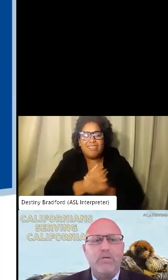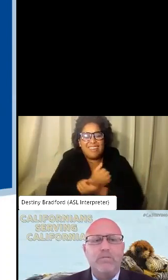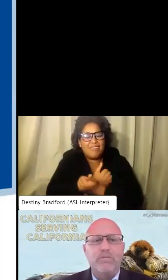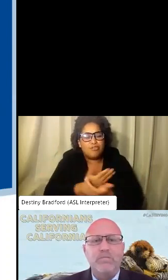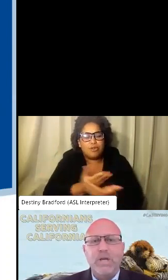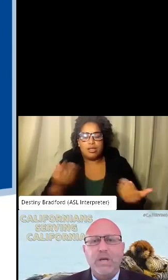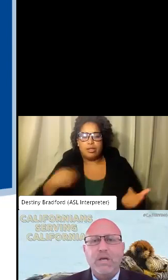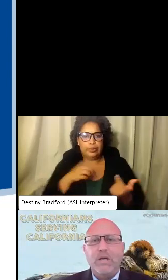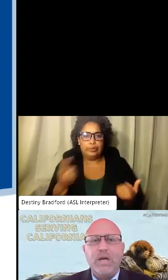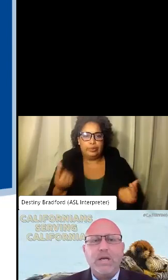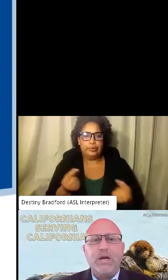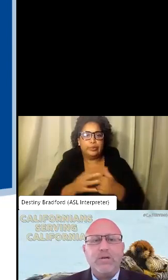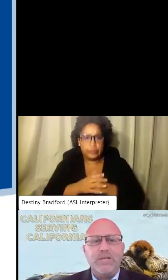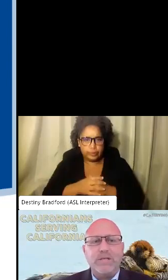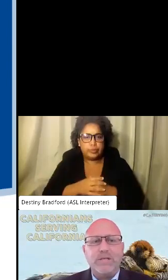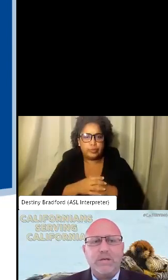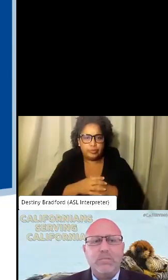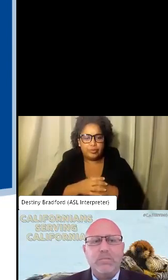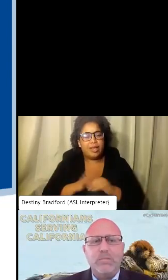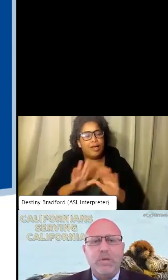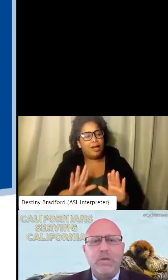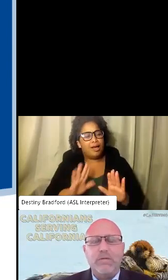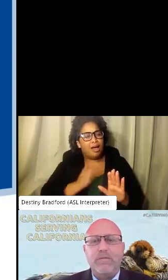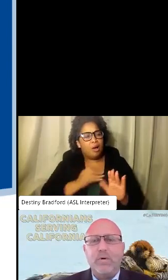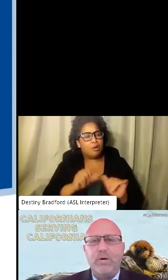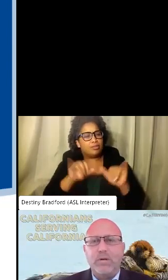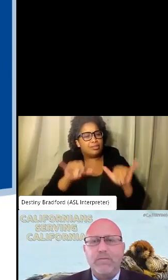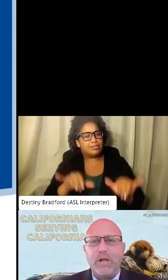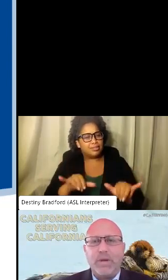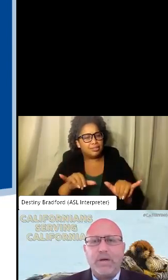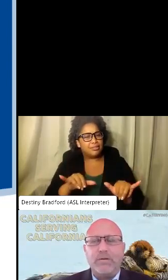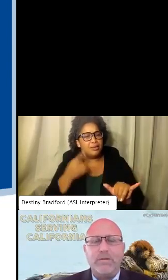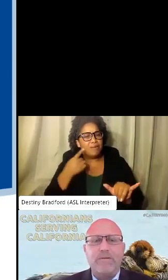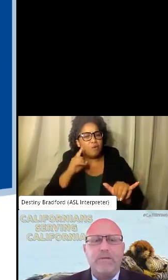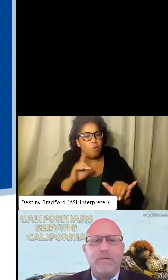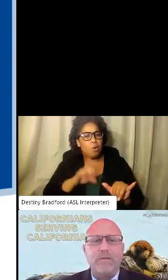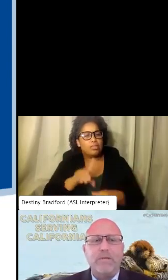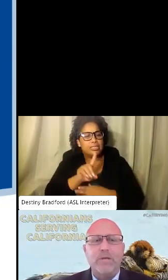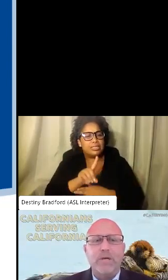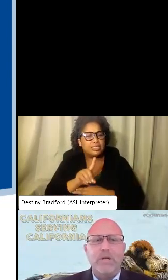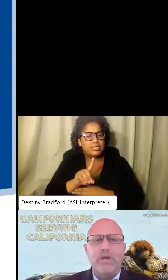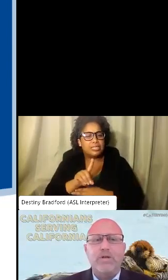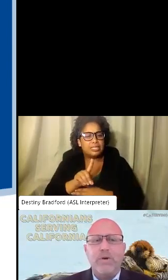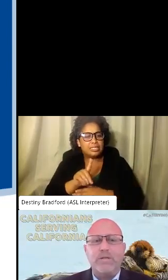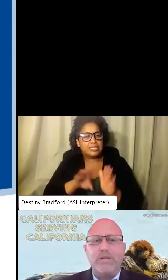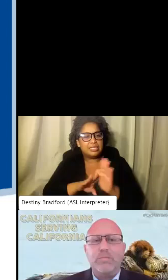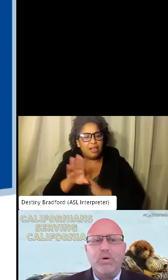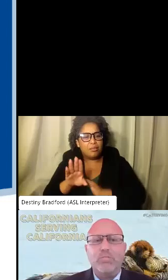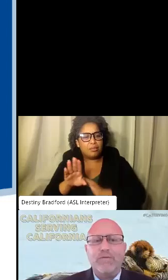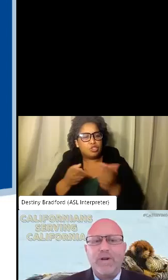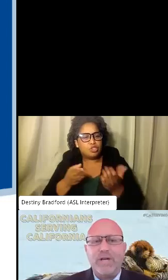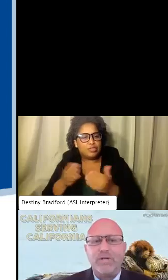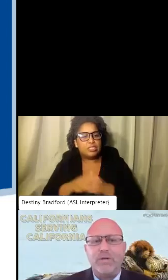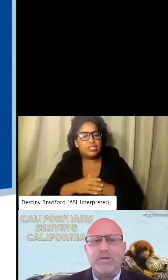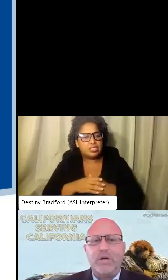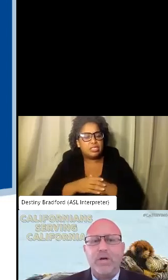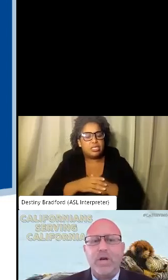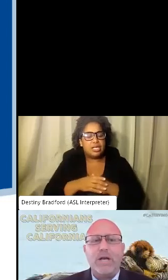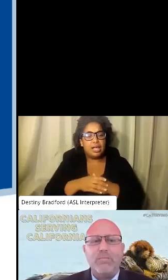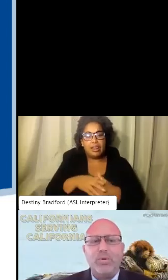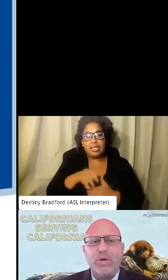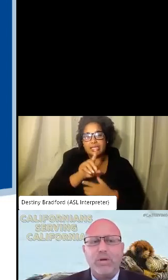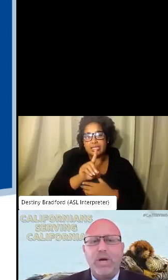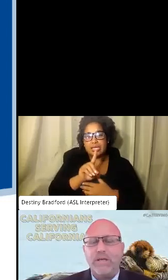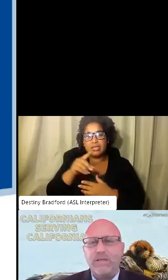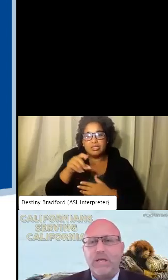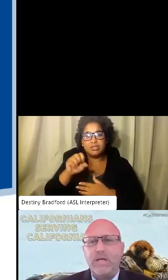we do. Yet in our system for developmental services, the direct support professionals are